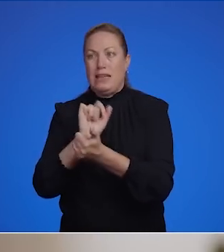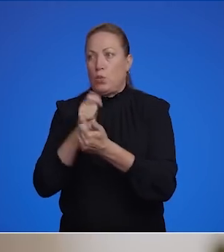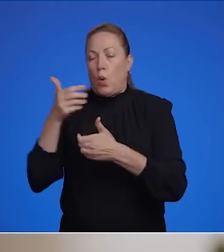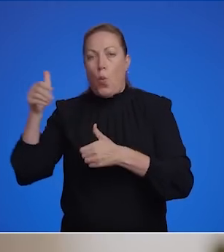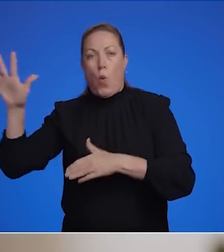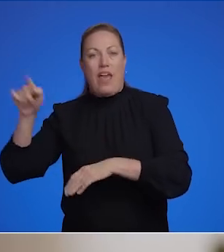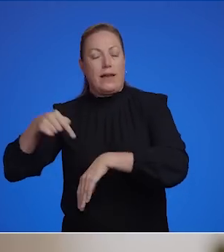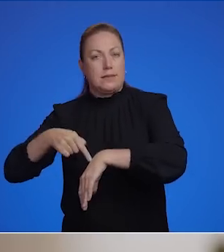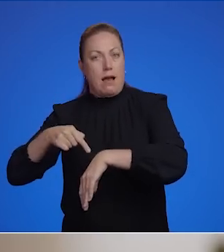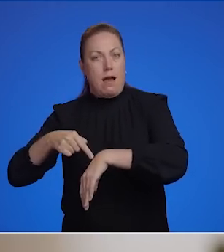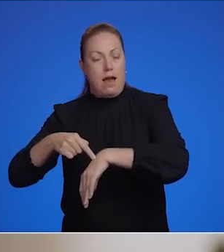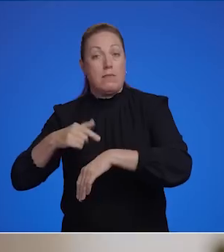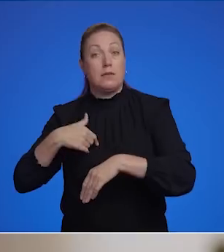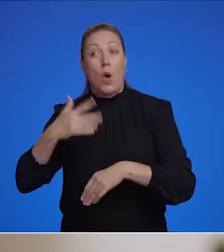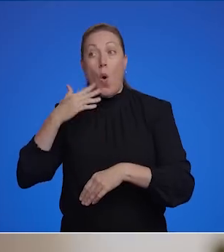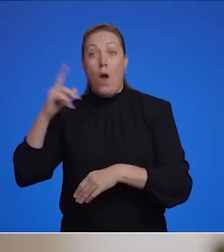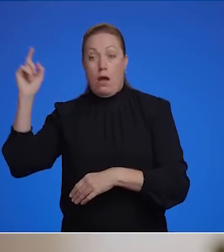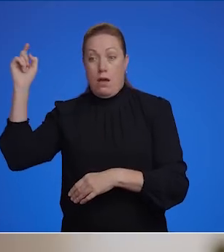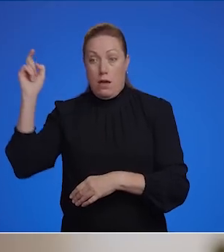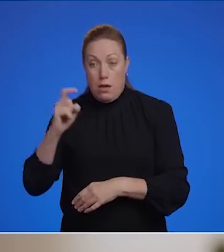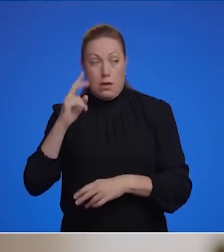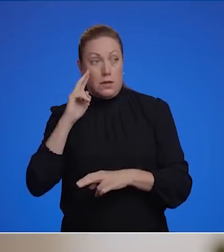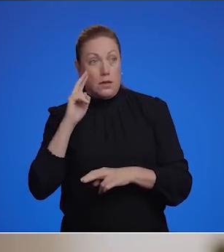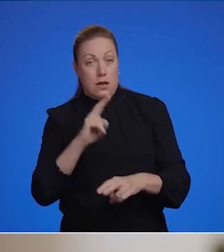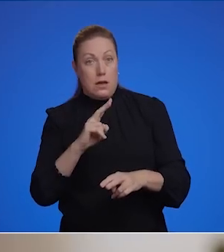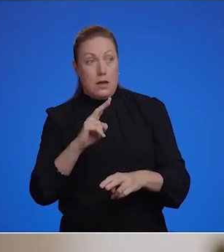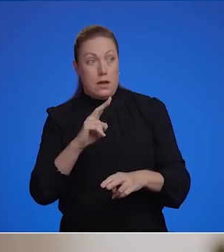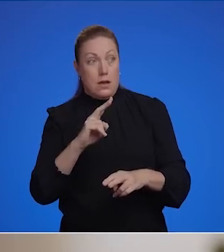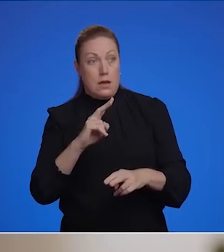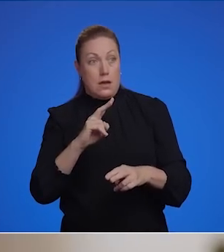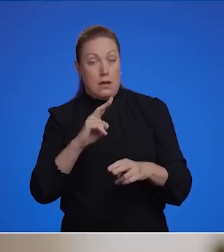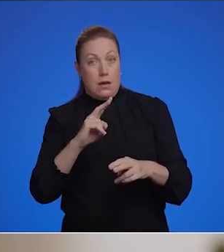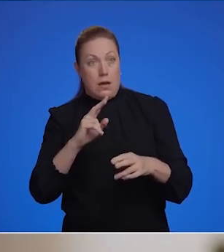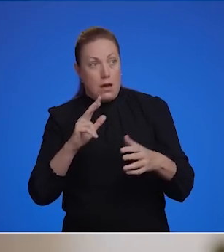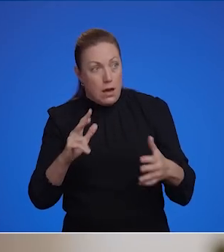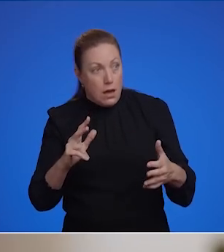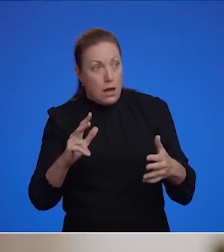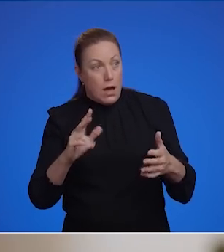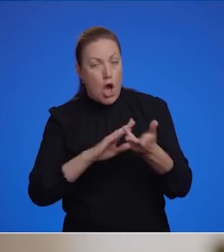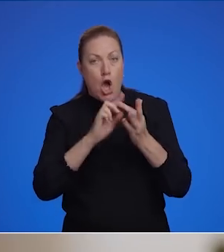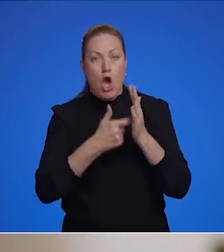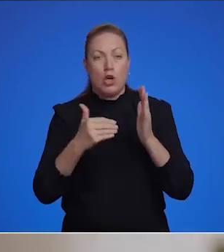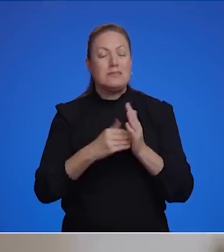camp to join his confreres, Höss refused and sent him packing.